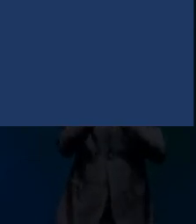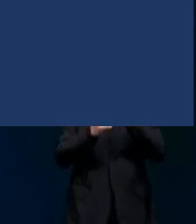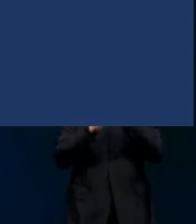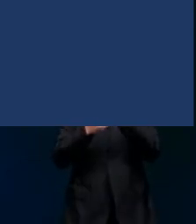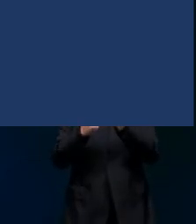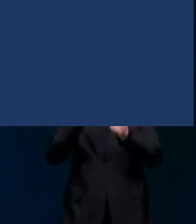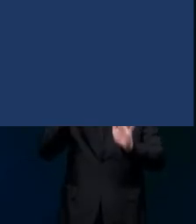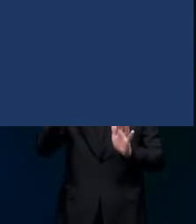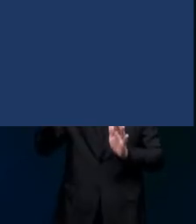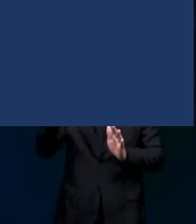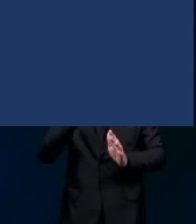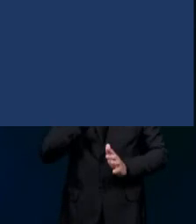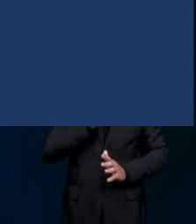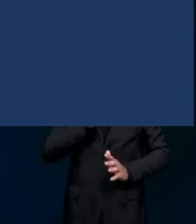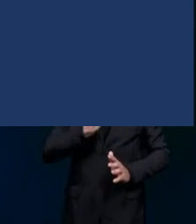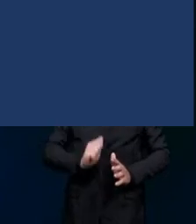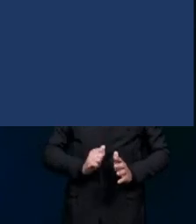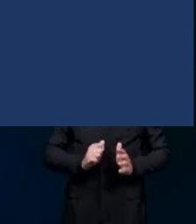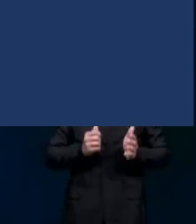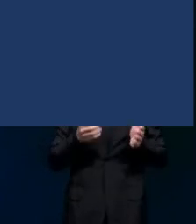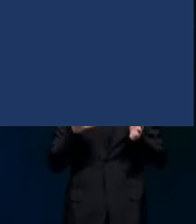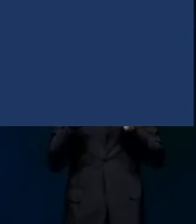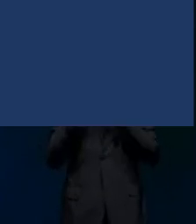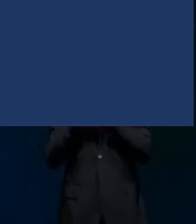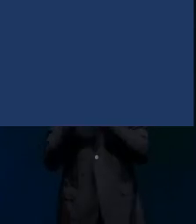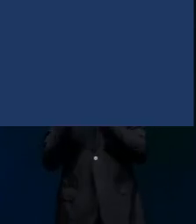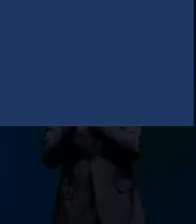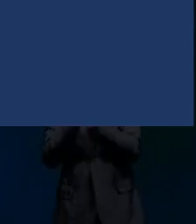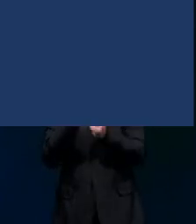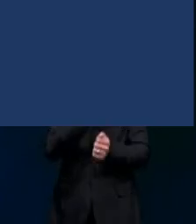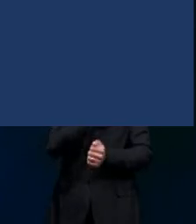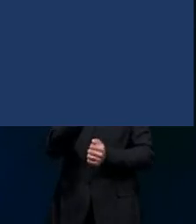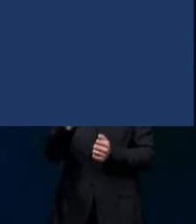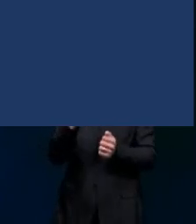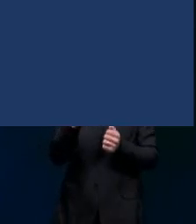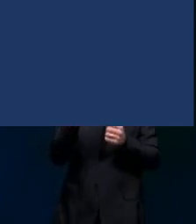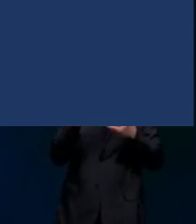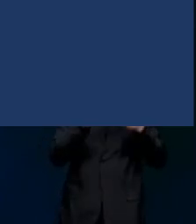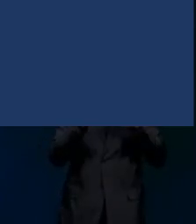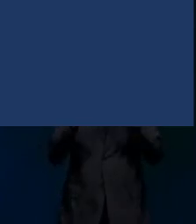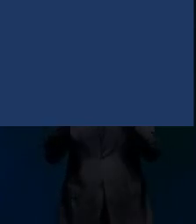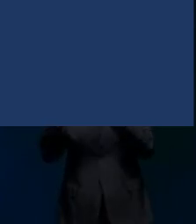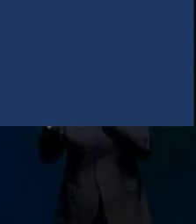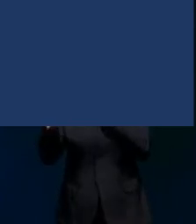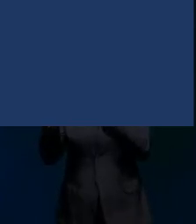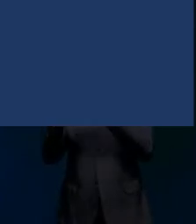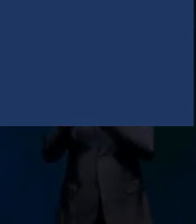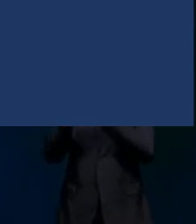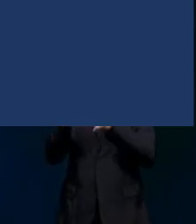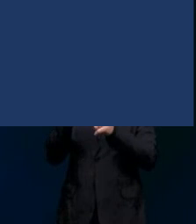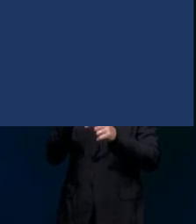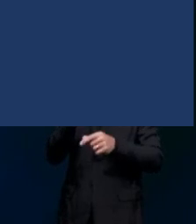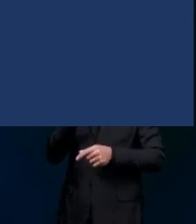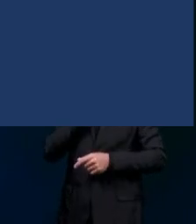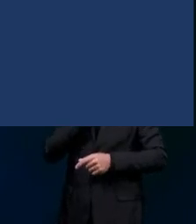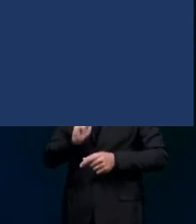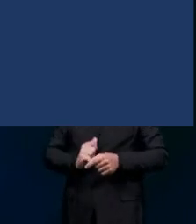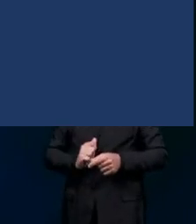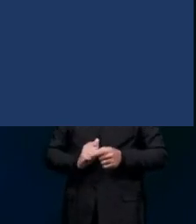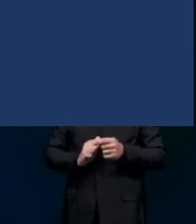with him from among the children of Israel, that he may minister to me as priest, Aaron and Aaron's